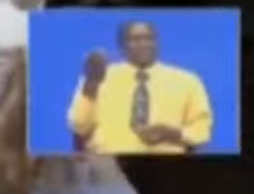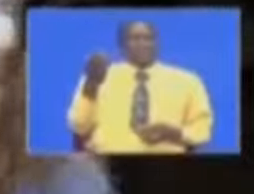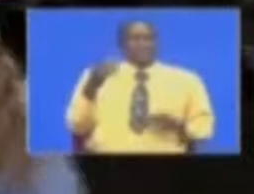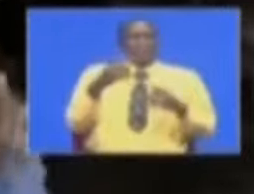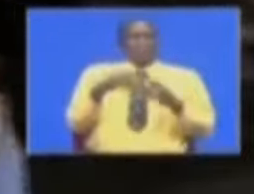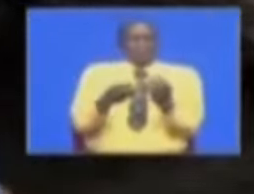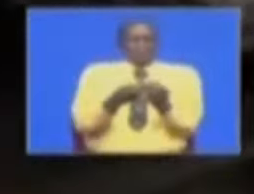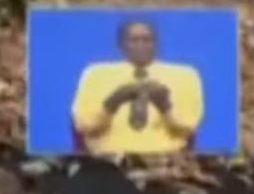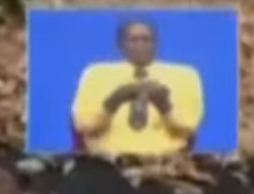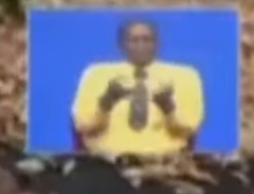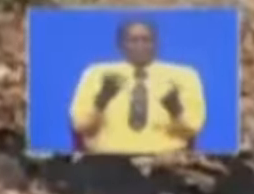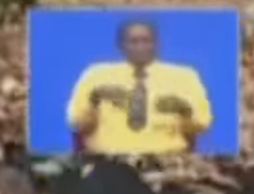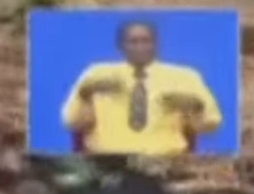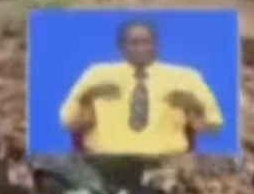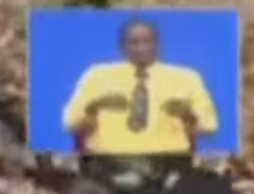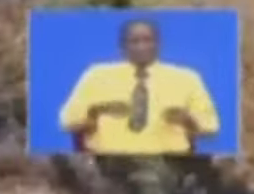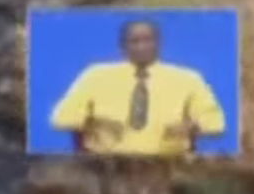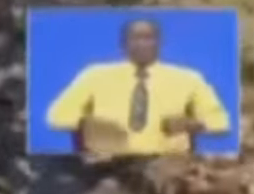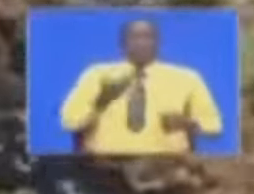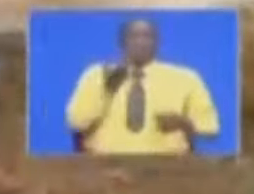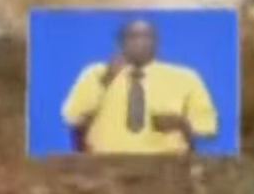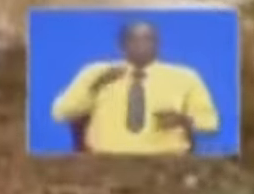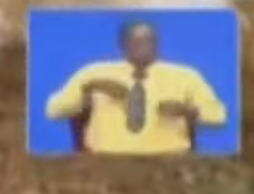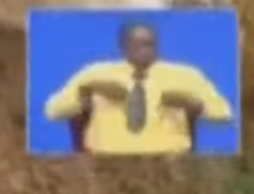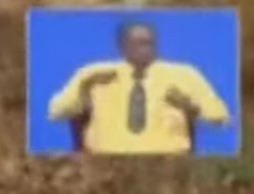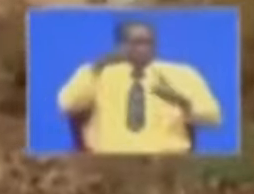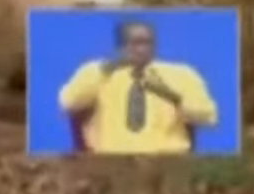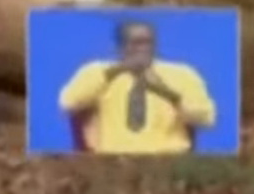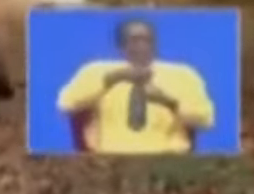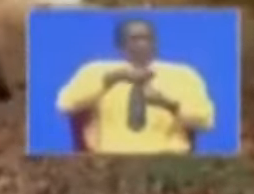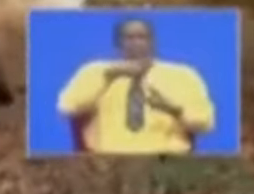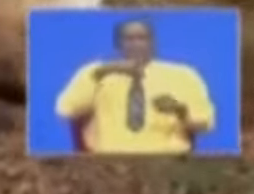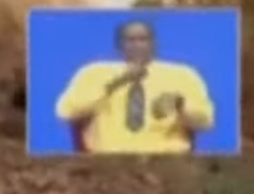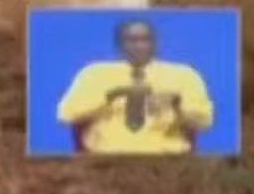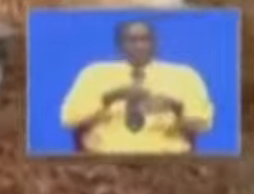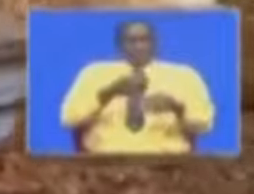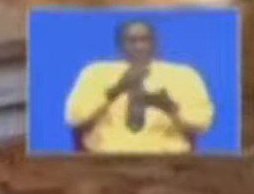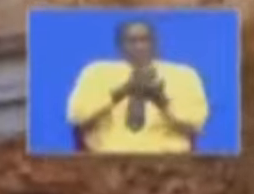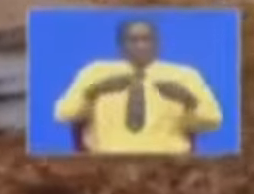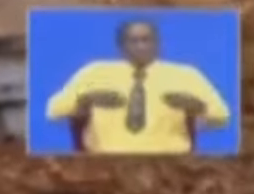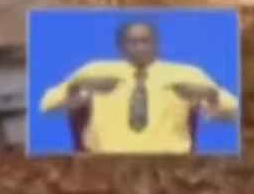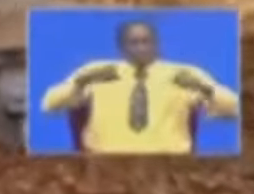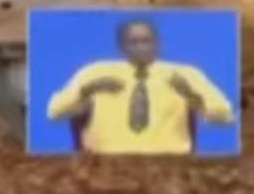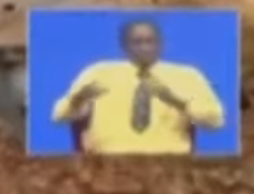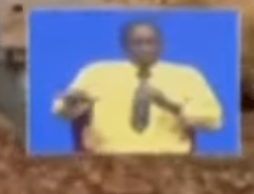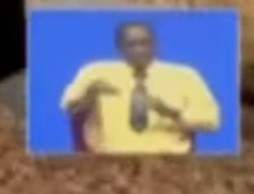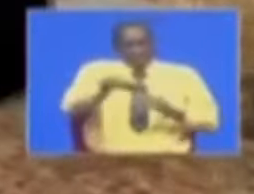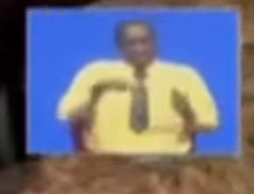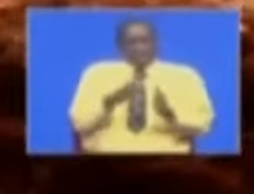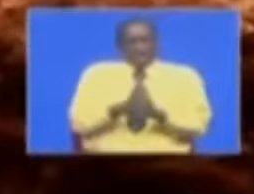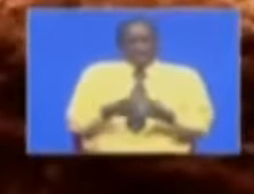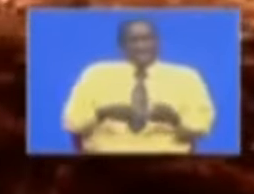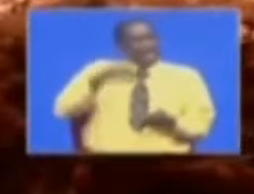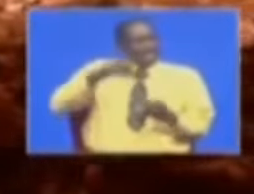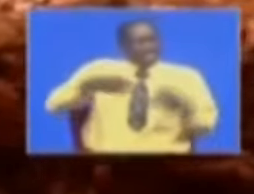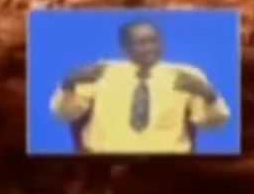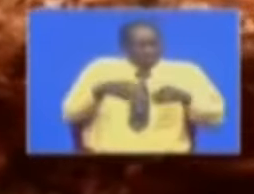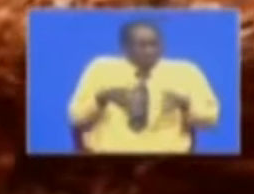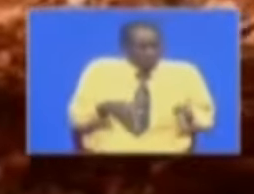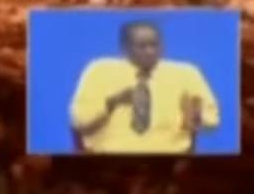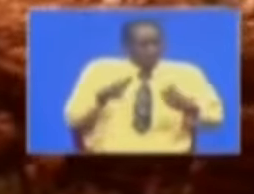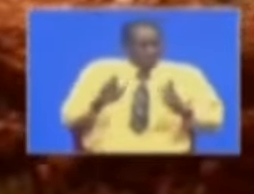Majority of the inhabitants of Isiolo struggle to fight it. There are those who have conquered the environment and worked the land for survival. This